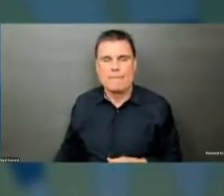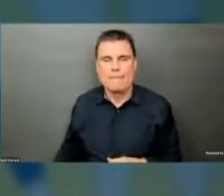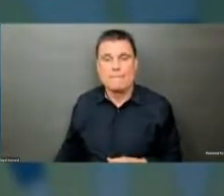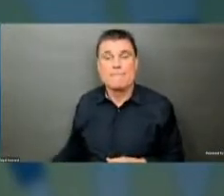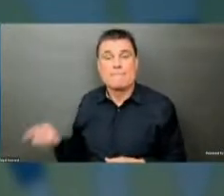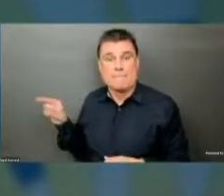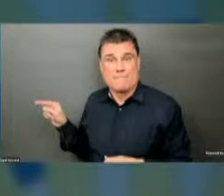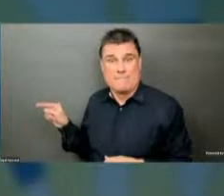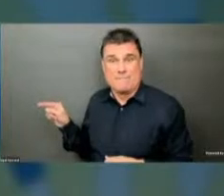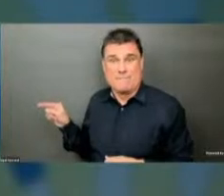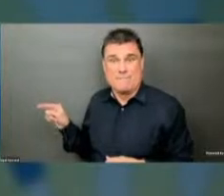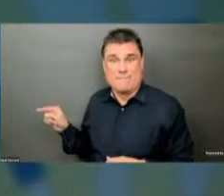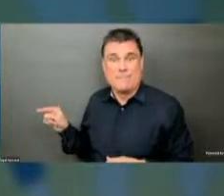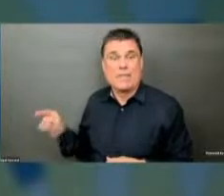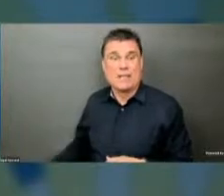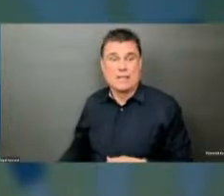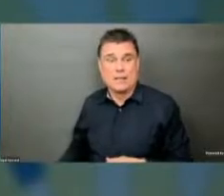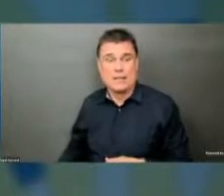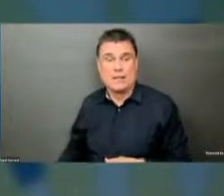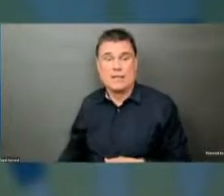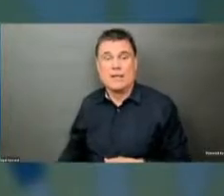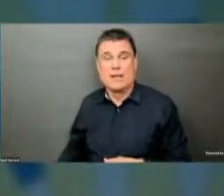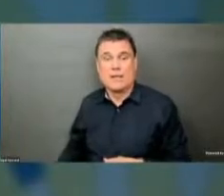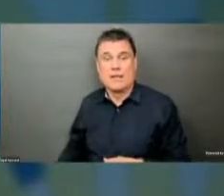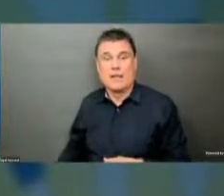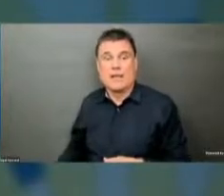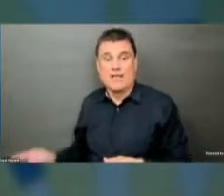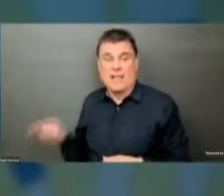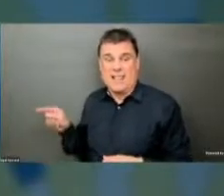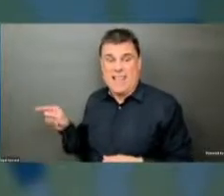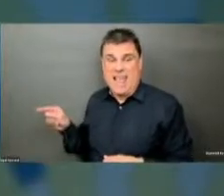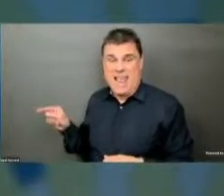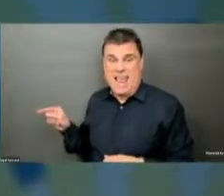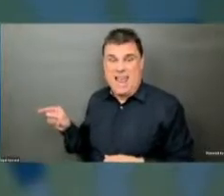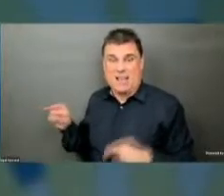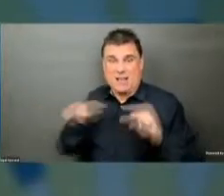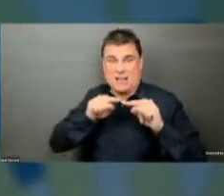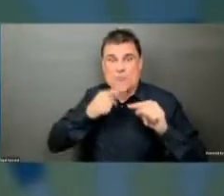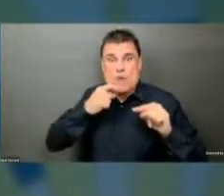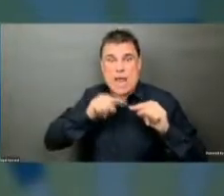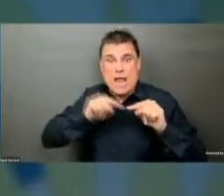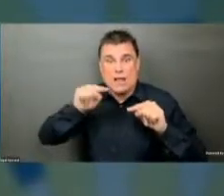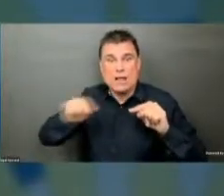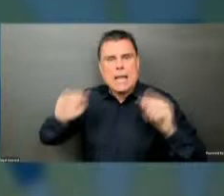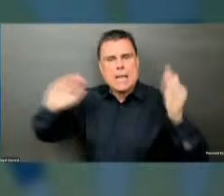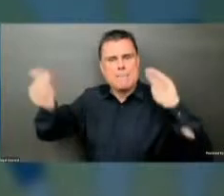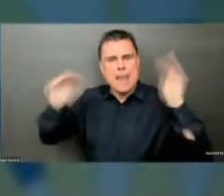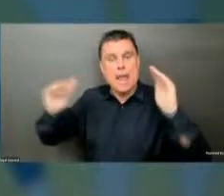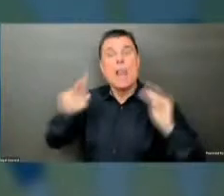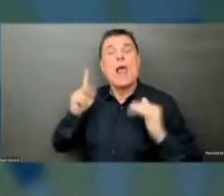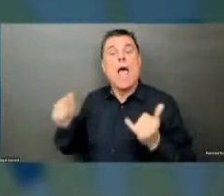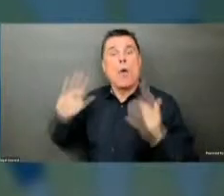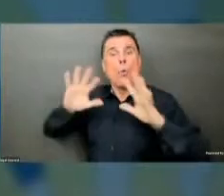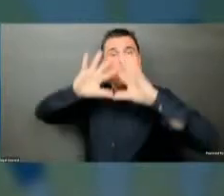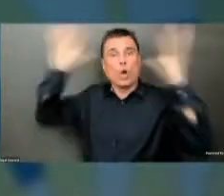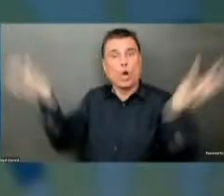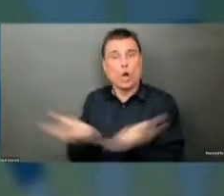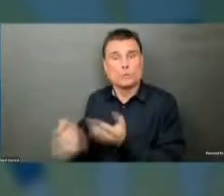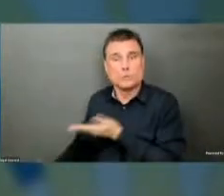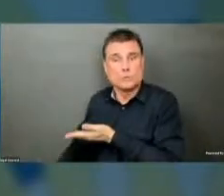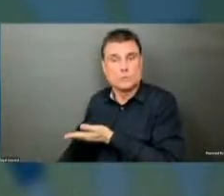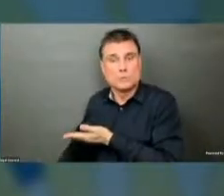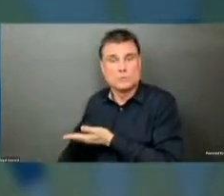internationally. We can see that around the world people have experienced varying degrees of severity in our second